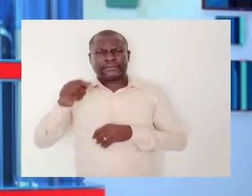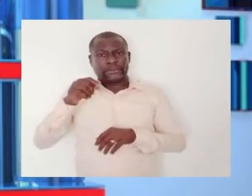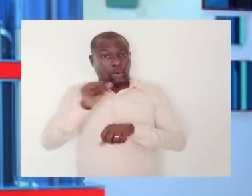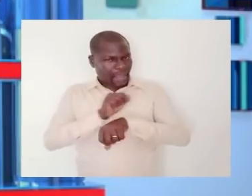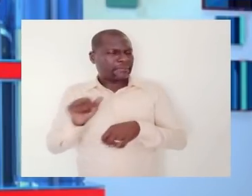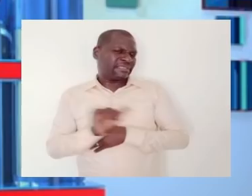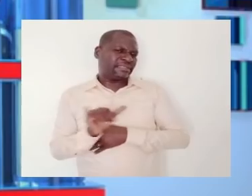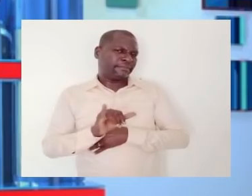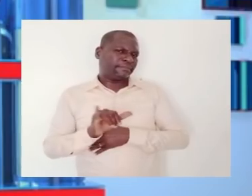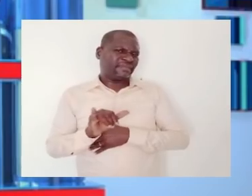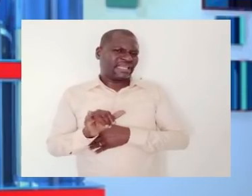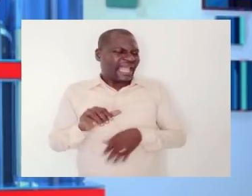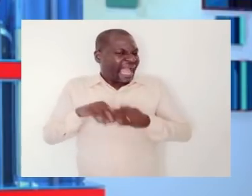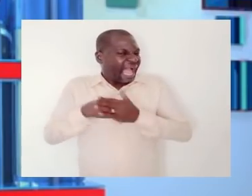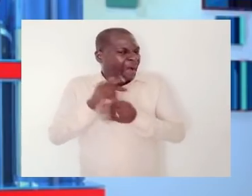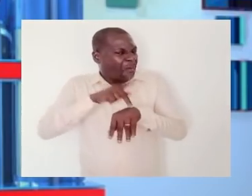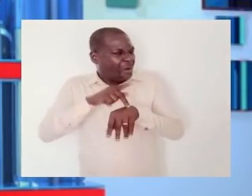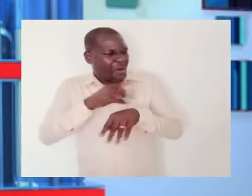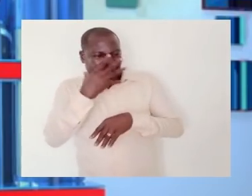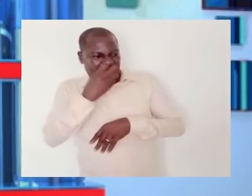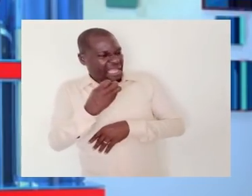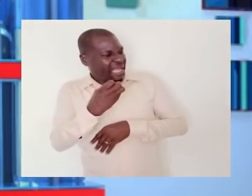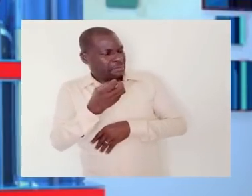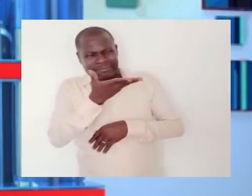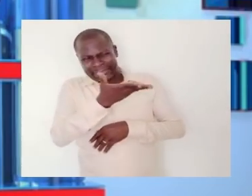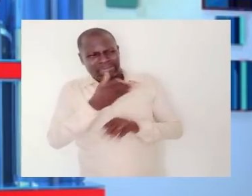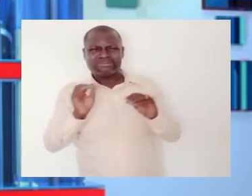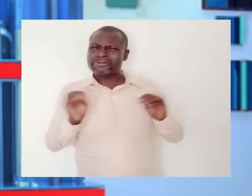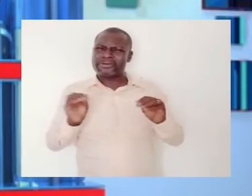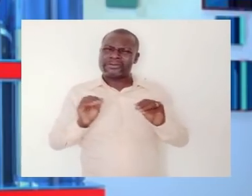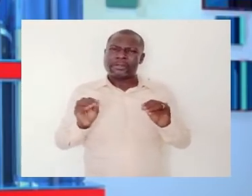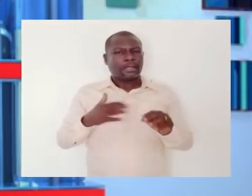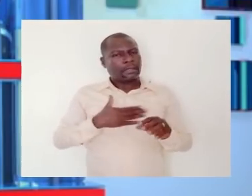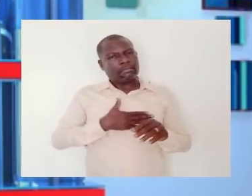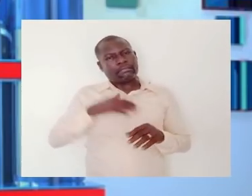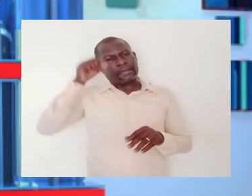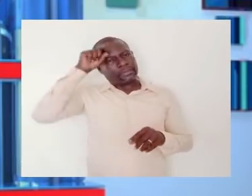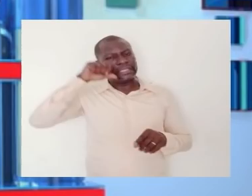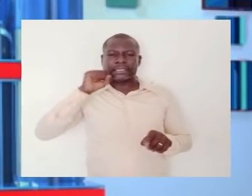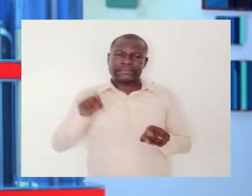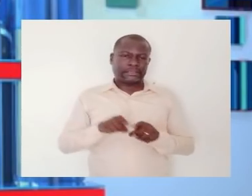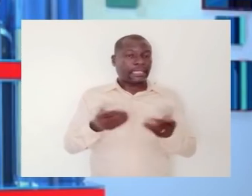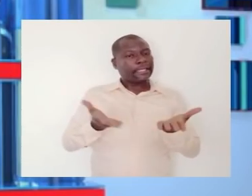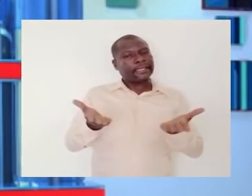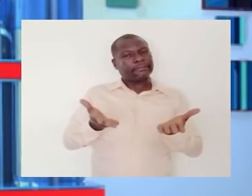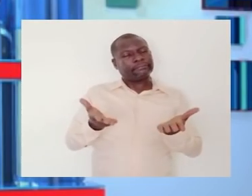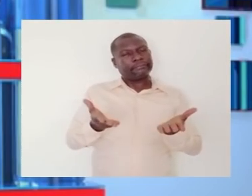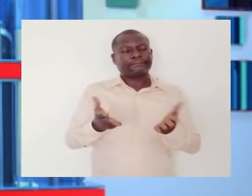esitie. It's the bear na poor coffer and son quagina saw them, sir, or the mubi. Minia dofo, I would